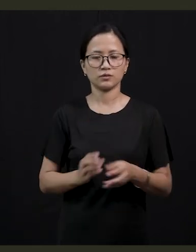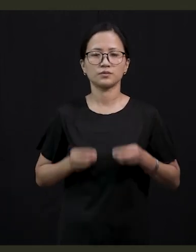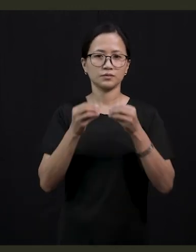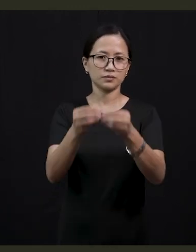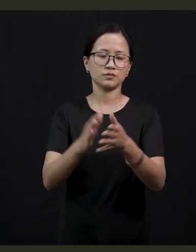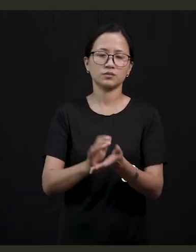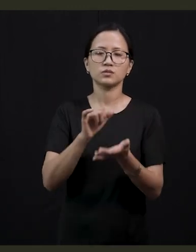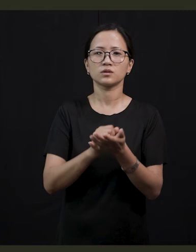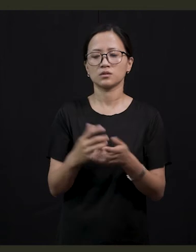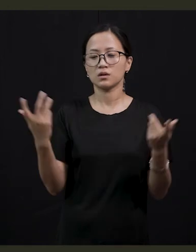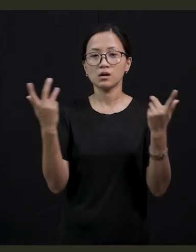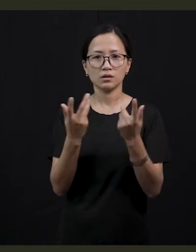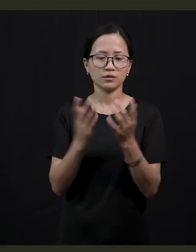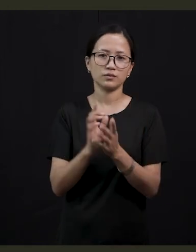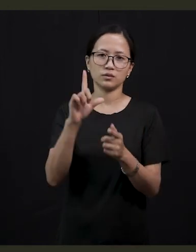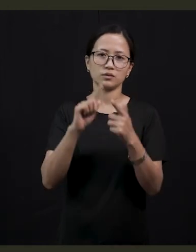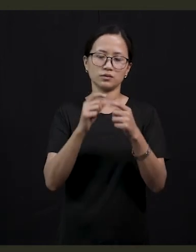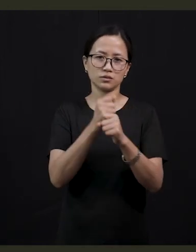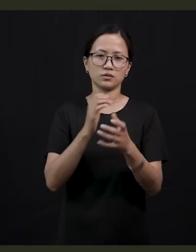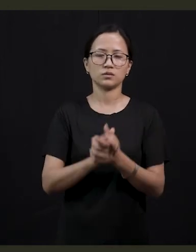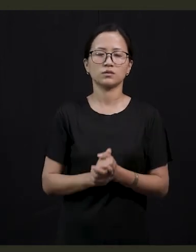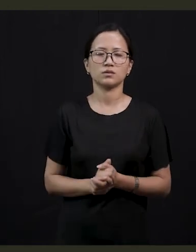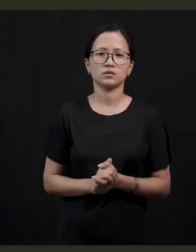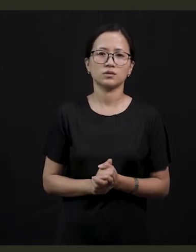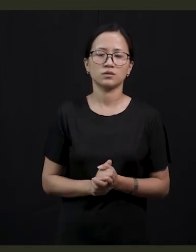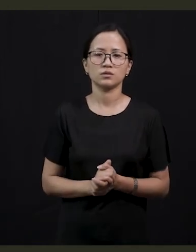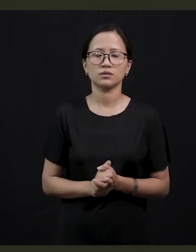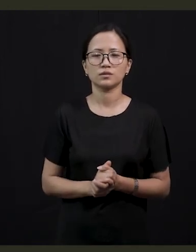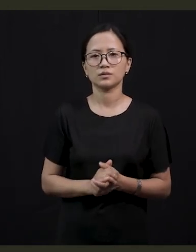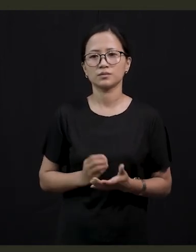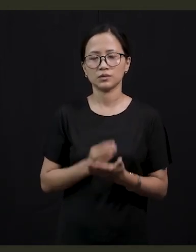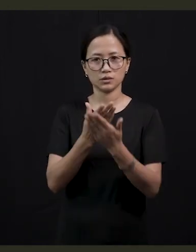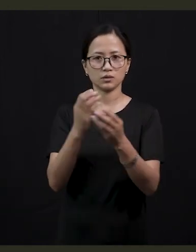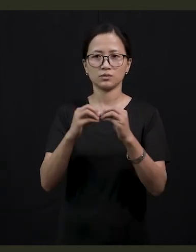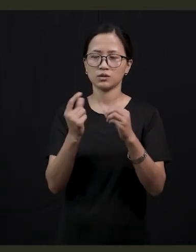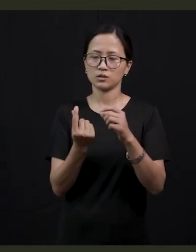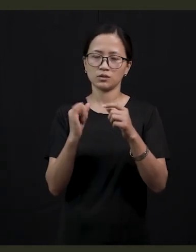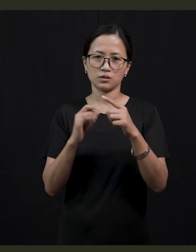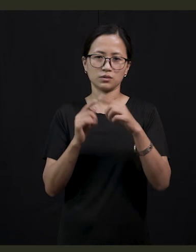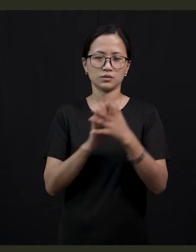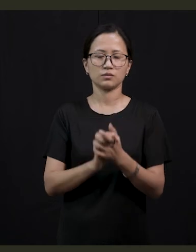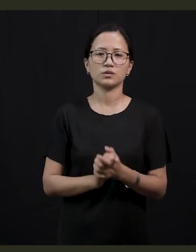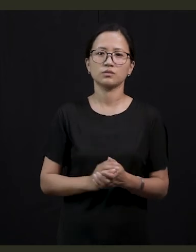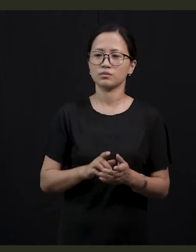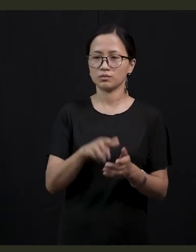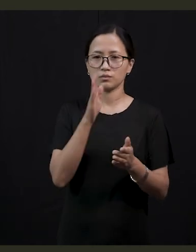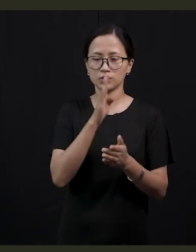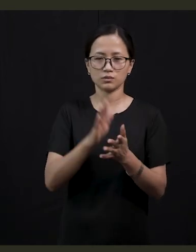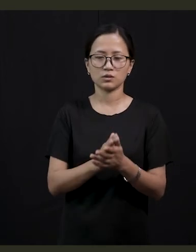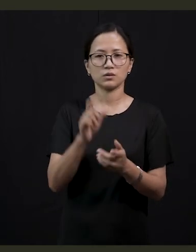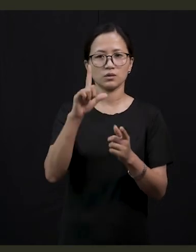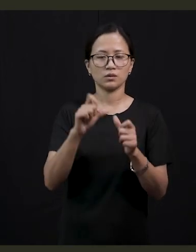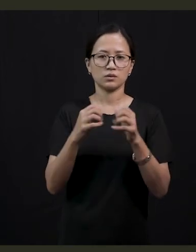him. So that is how a legislature passes a bill which becomes a law after the approval of